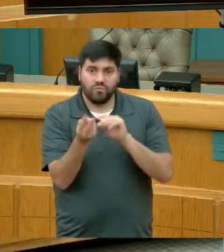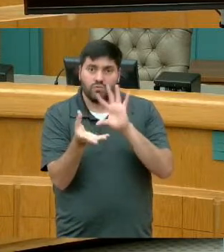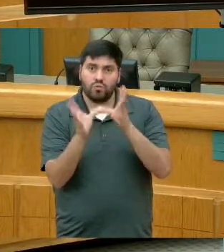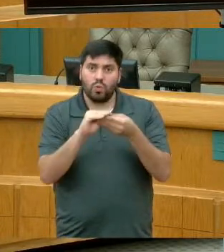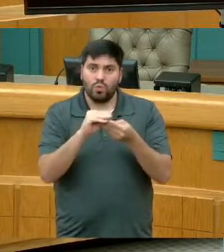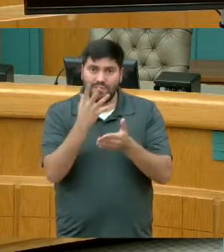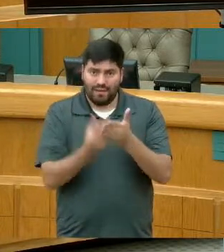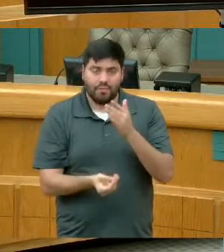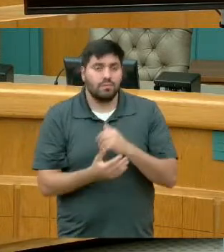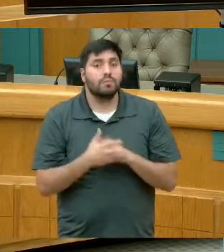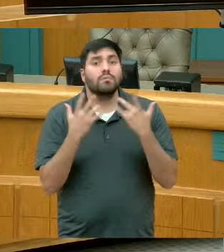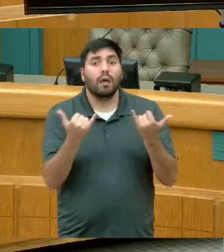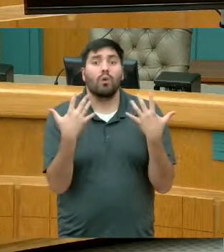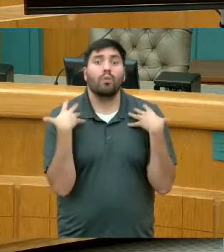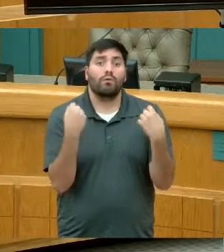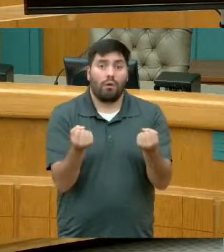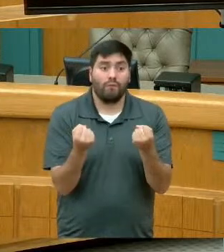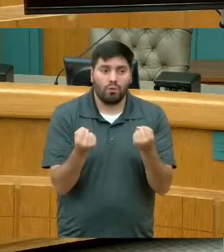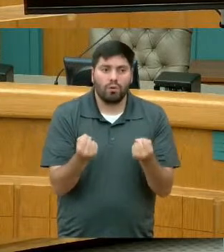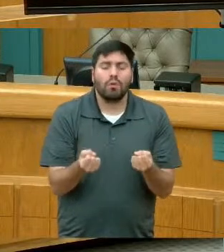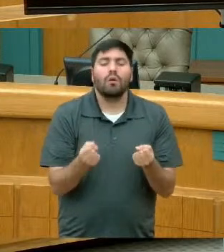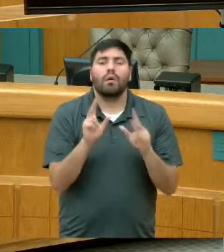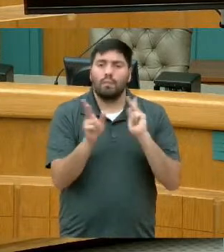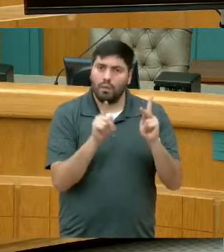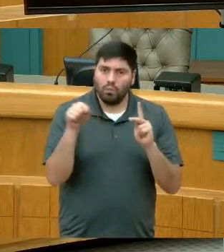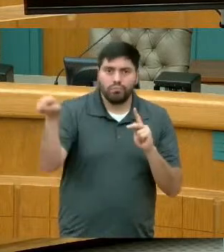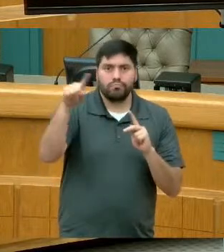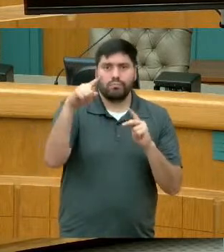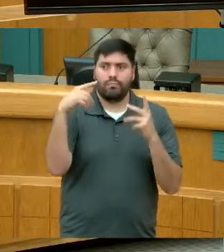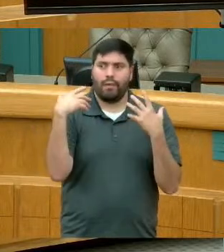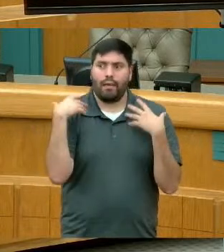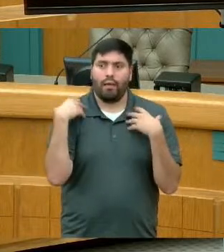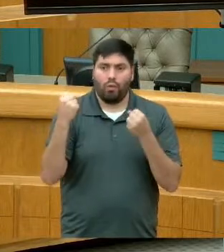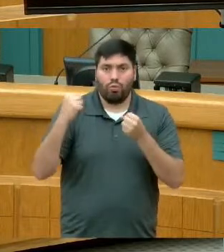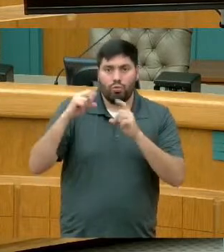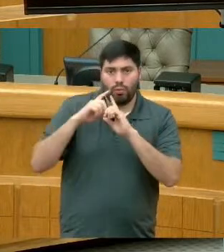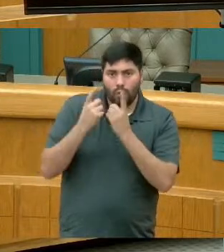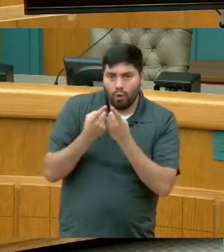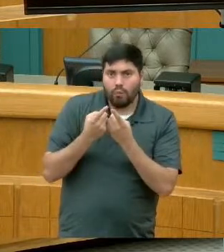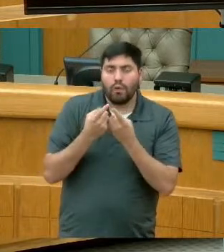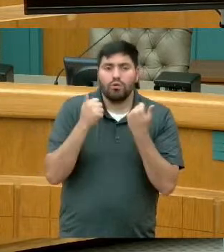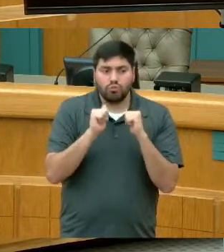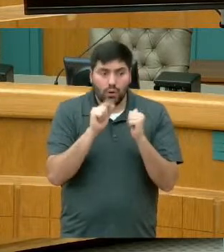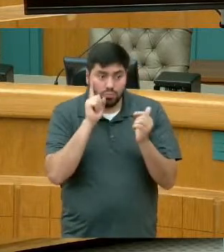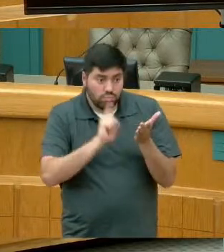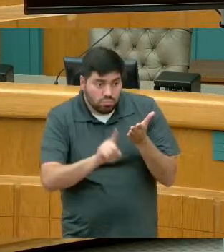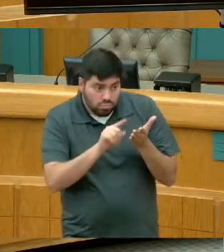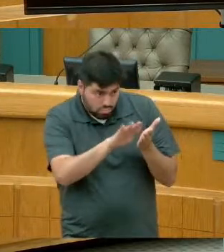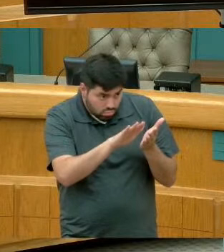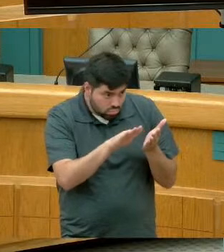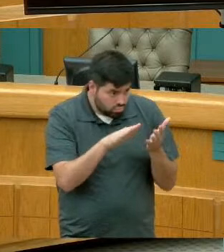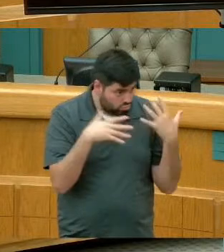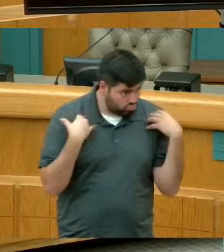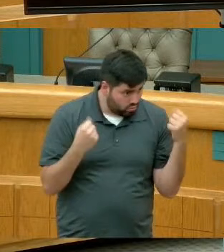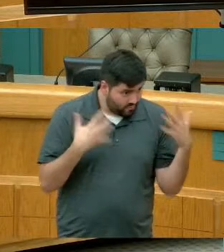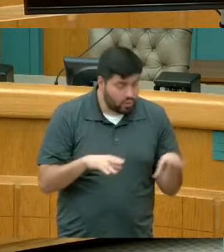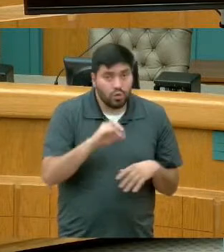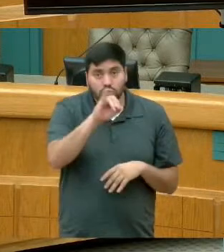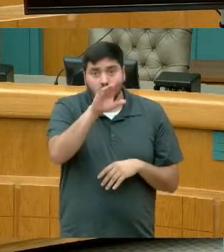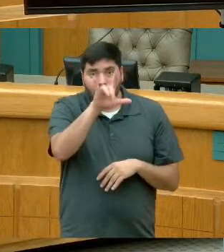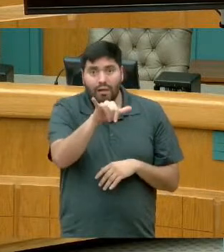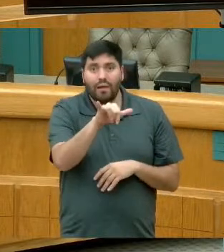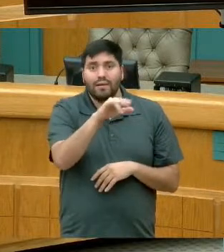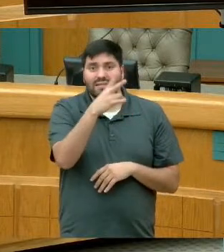Also for the recovered, we have people at the health department that actually call individuals to find out how they're recovered.